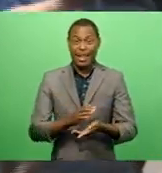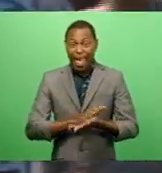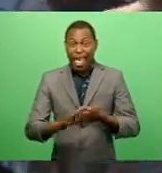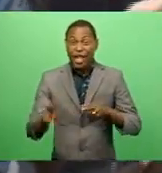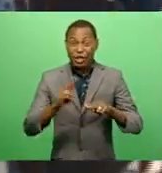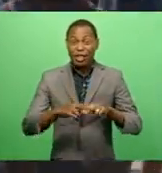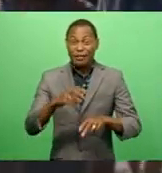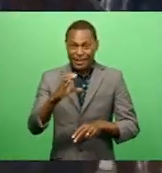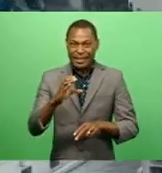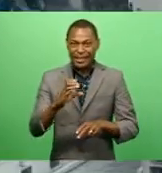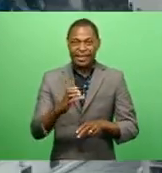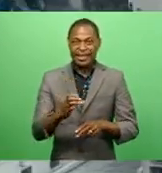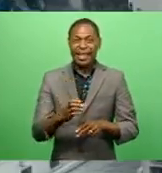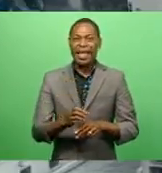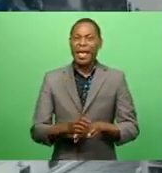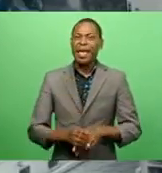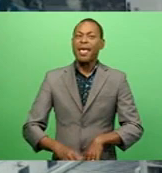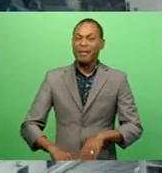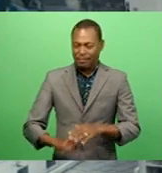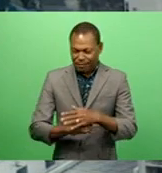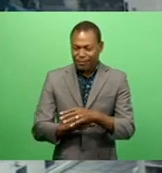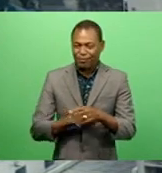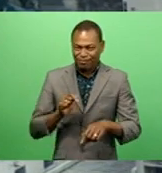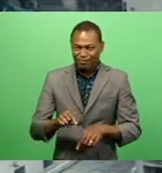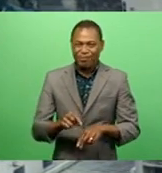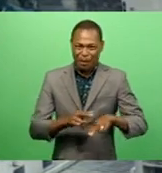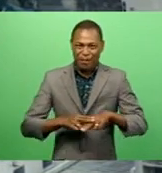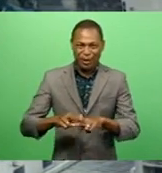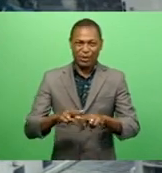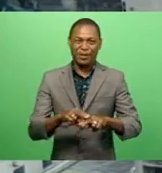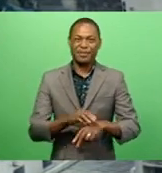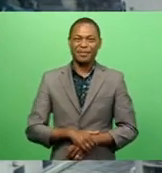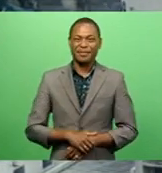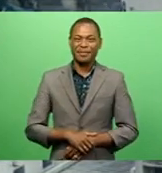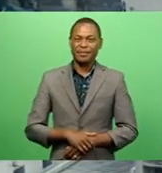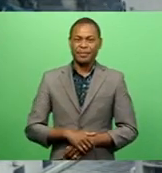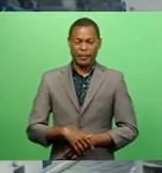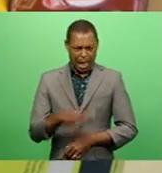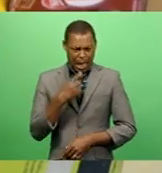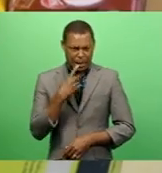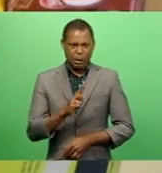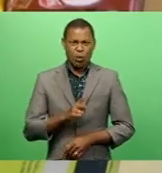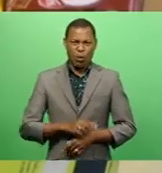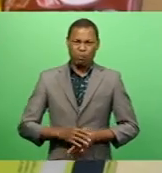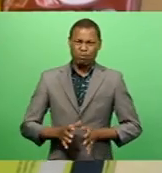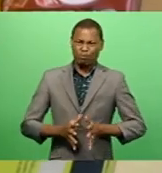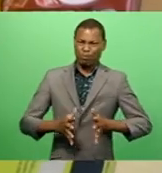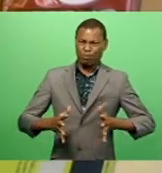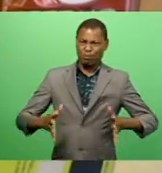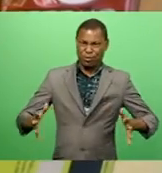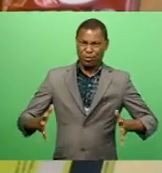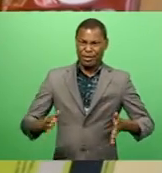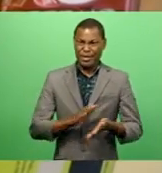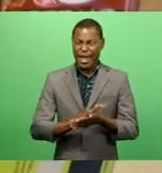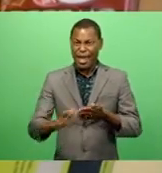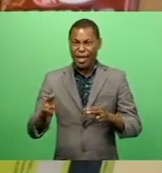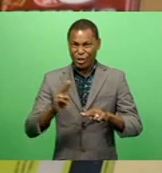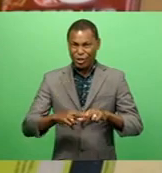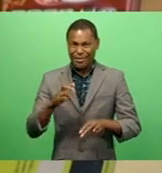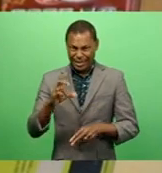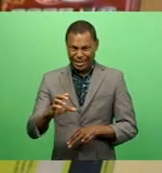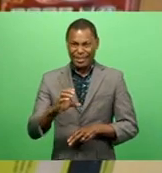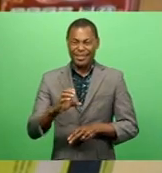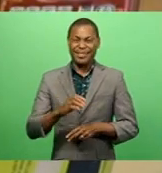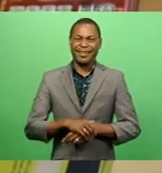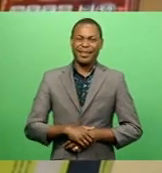here, viewing risk in Fiji. Syed Qayyum says the National Bank of Fiji was a substantial market player within the banking system of